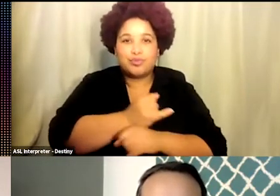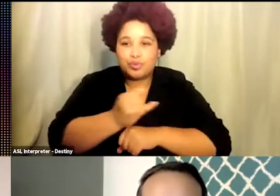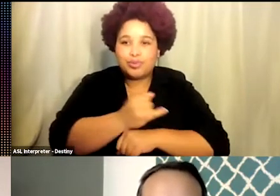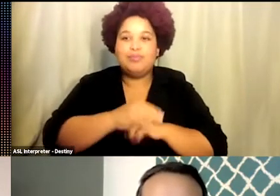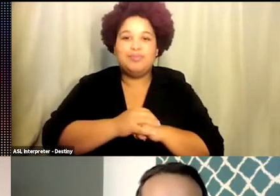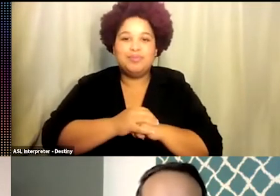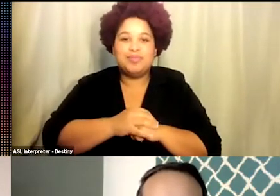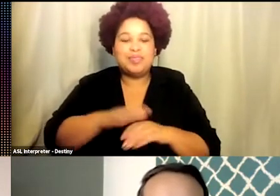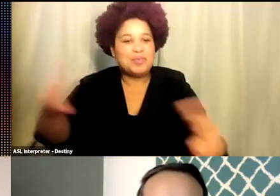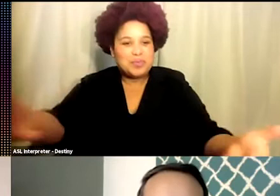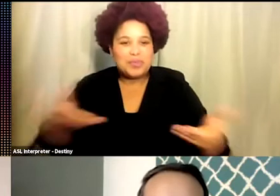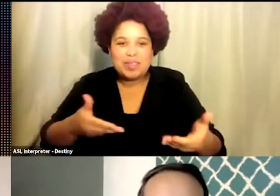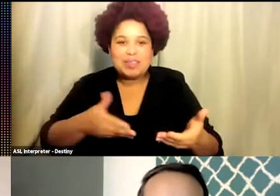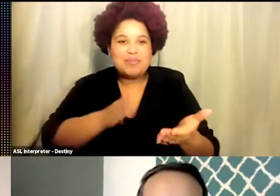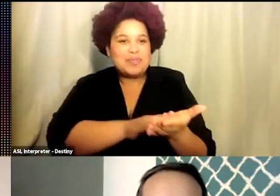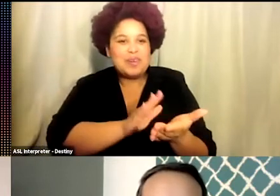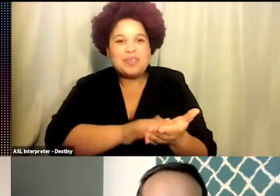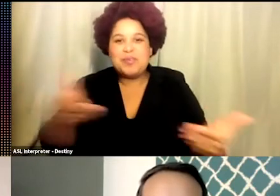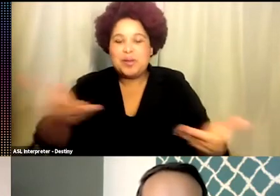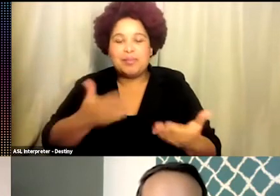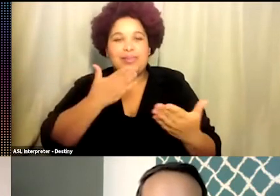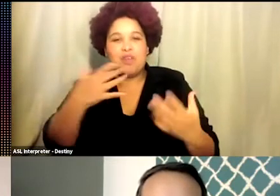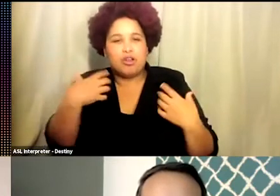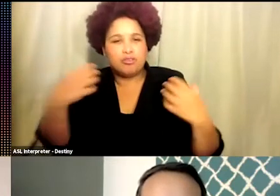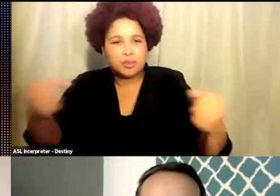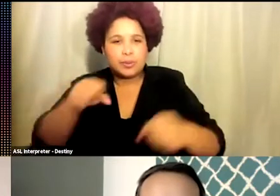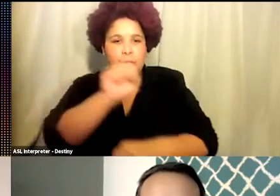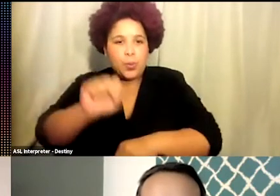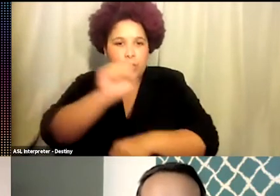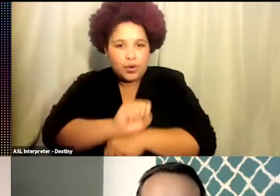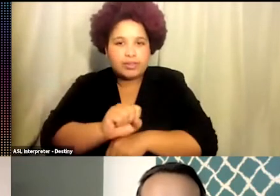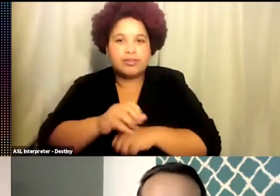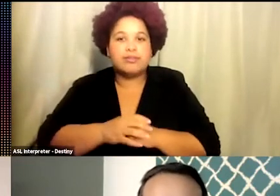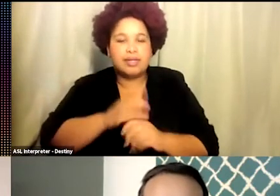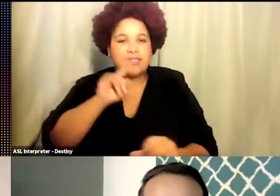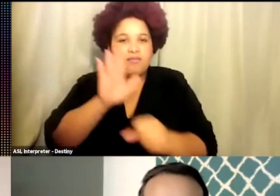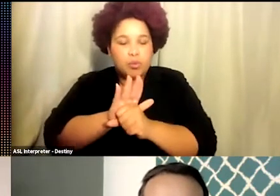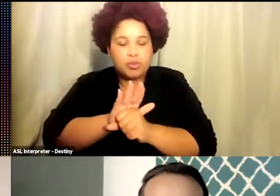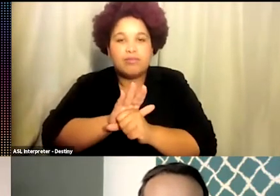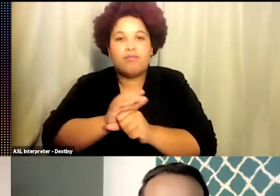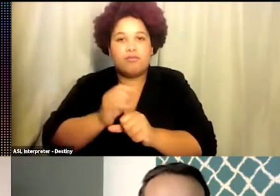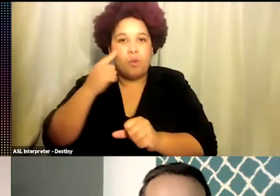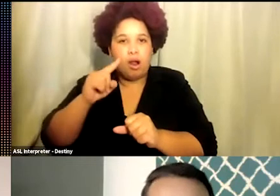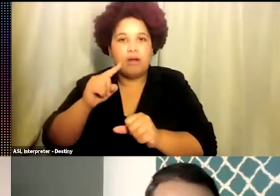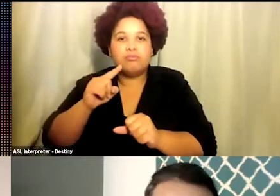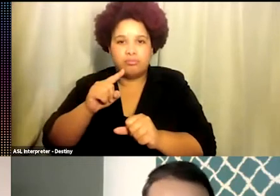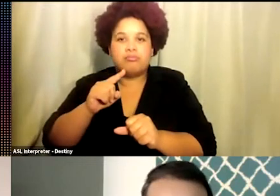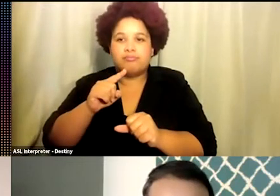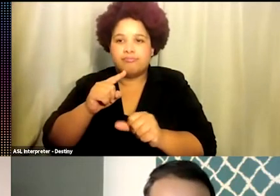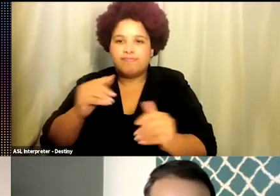Assaf, and thank you for your courage and your work and devotion and bringing that work forward and championing